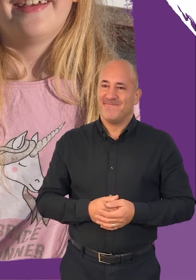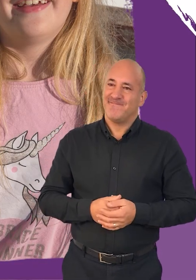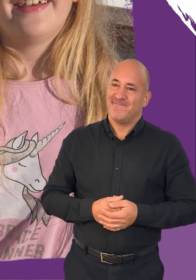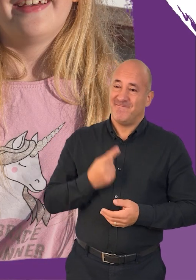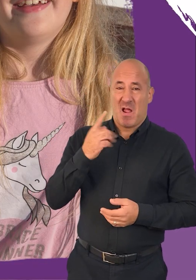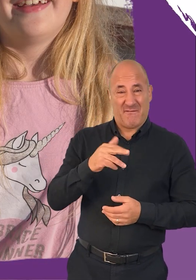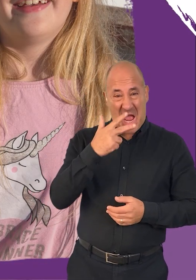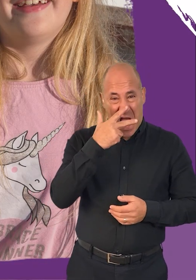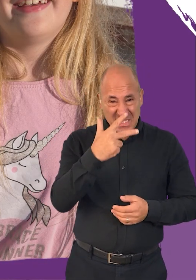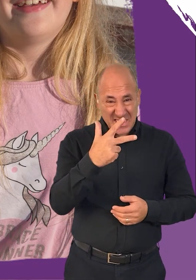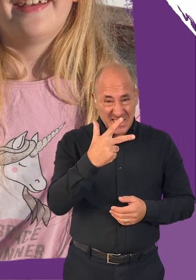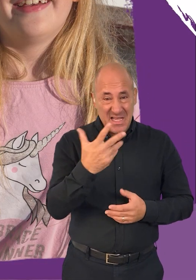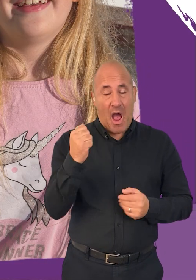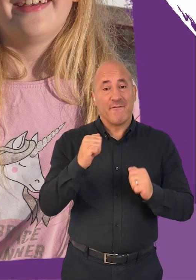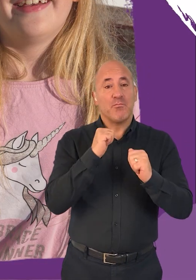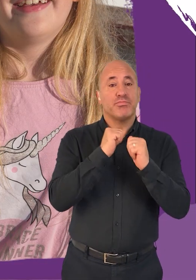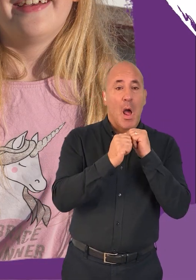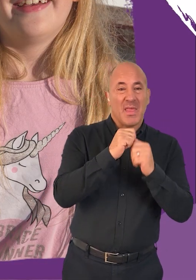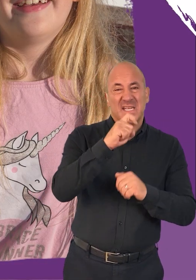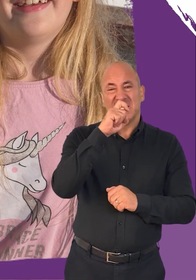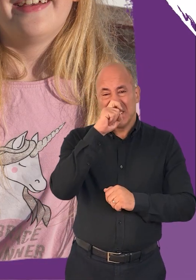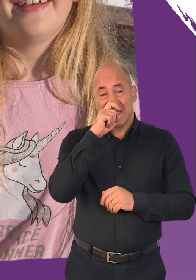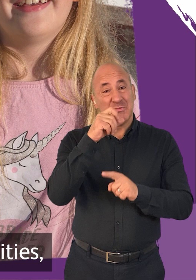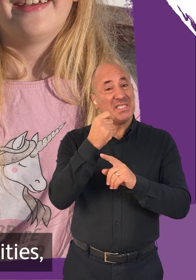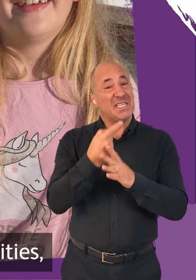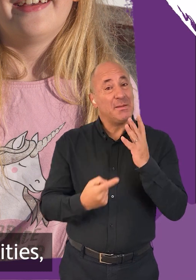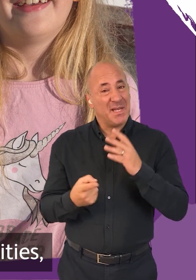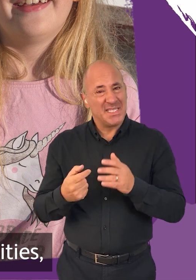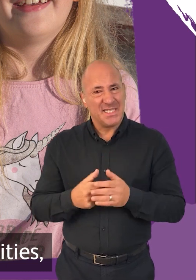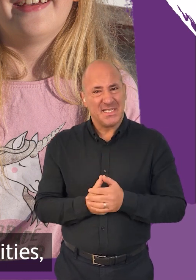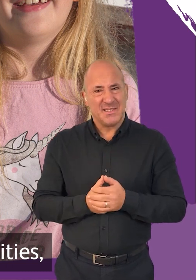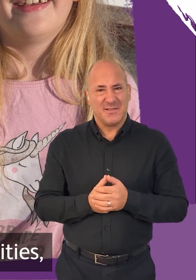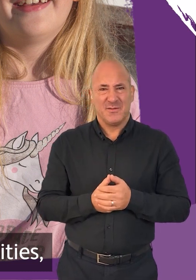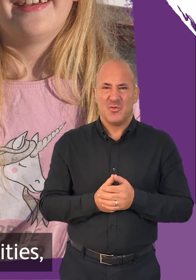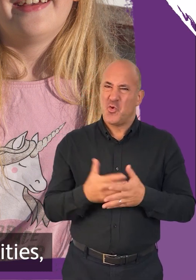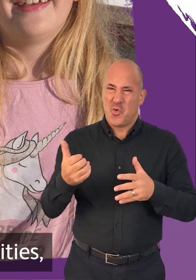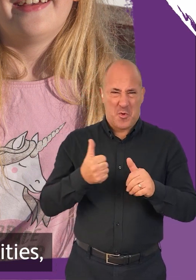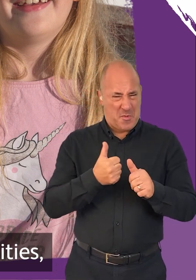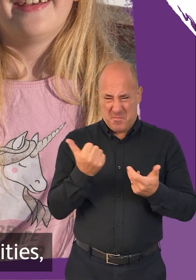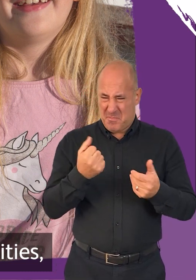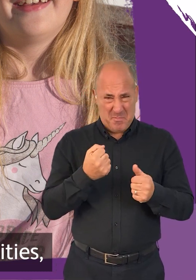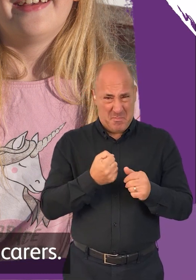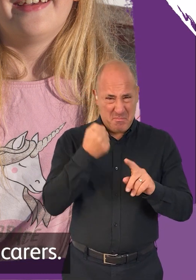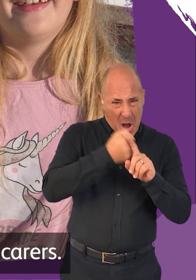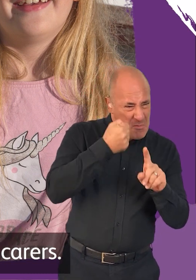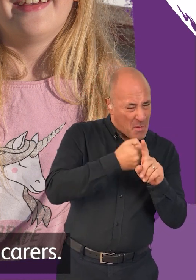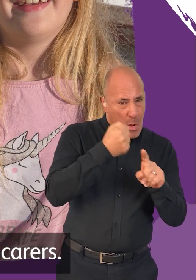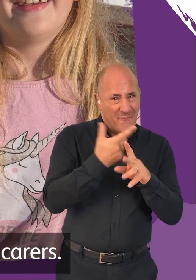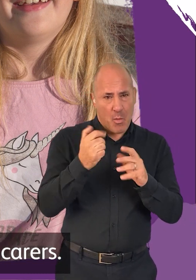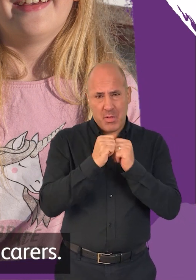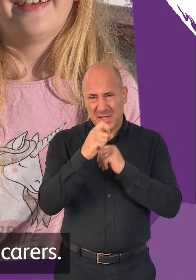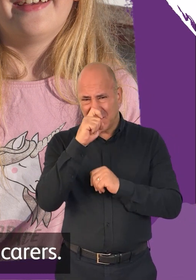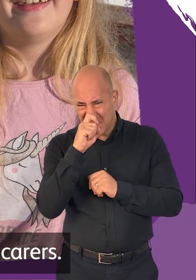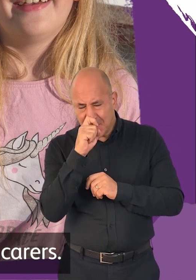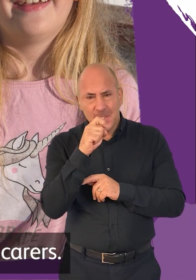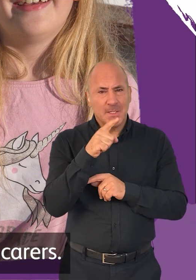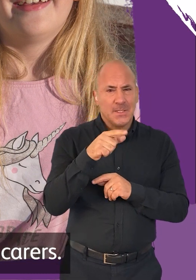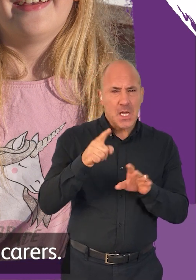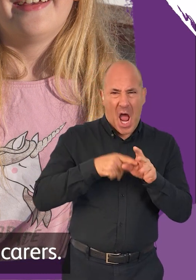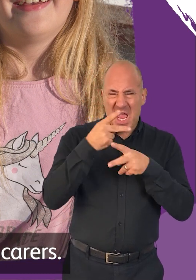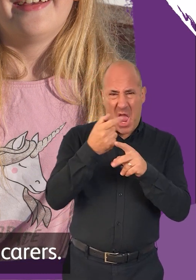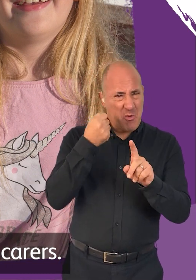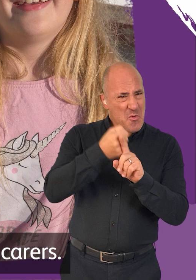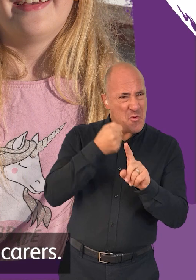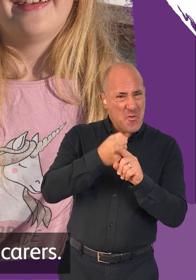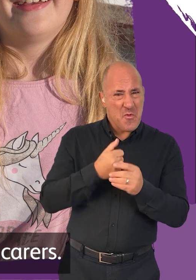Ivy Stedman. 8-year-old Ivy, who has a brother and sister with disabilities, is a fierce advocate for siblings